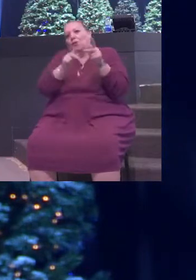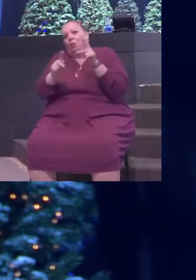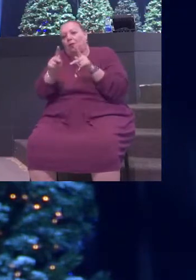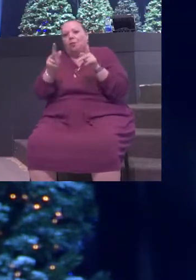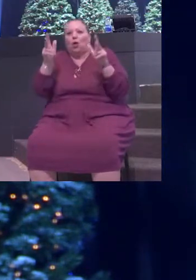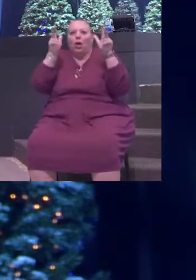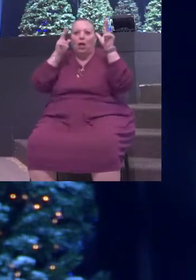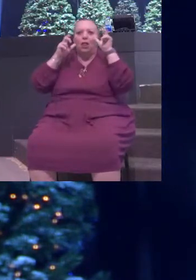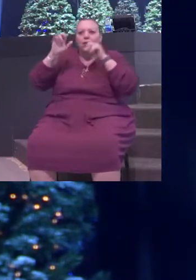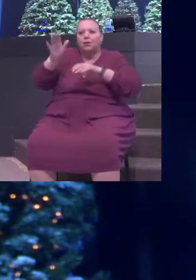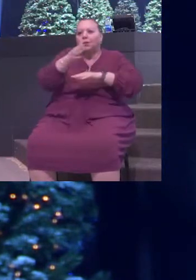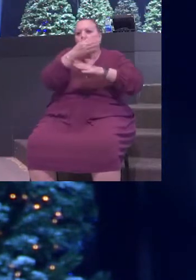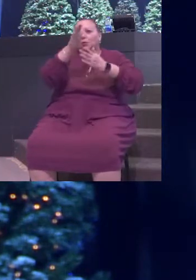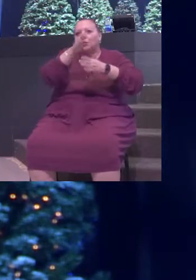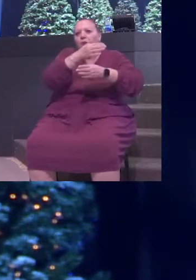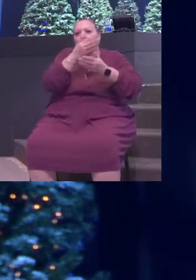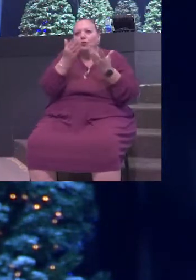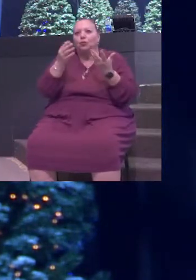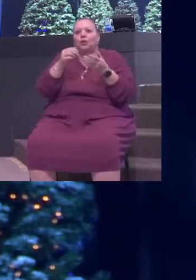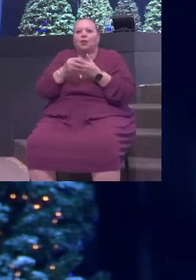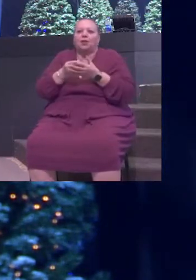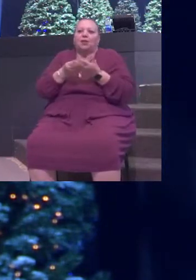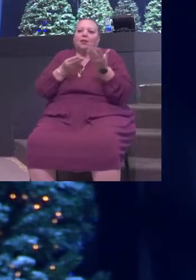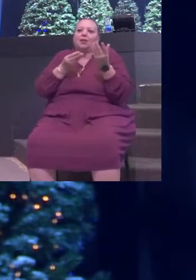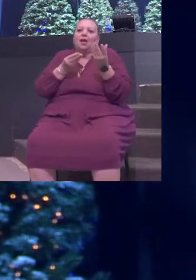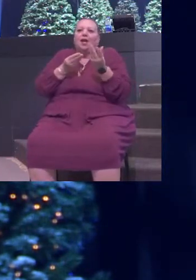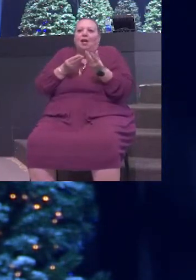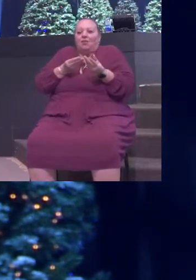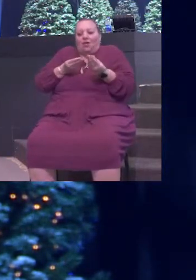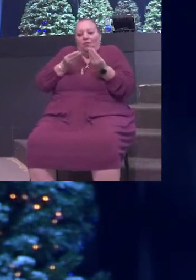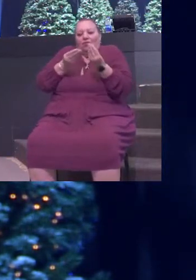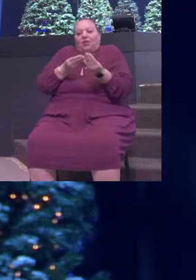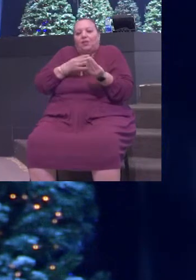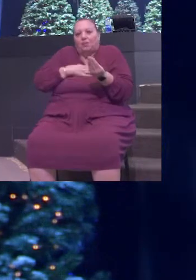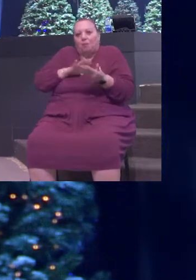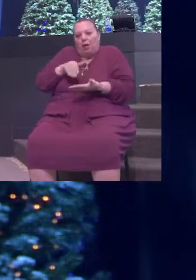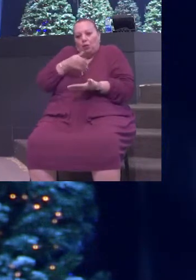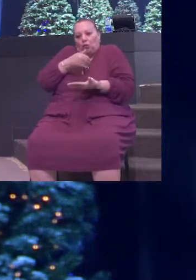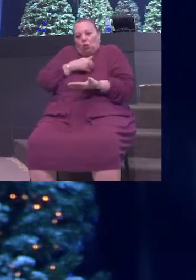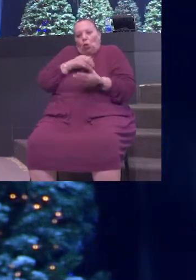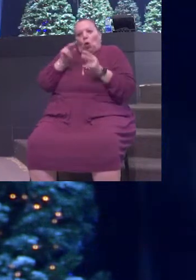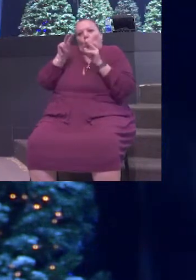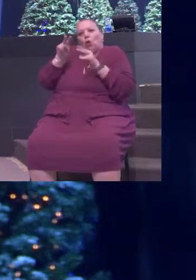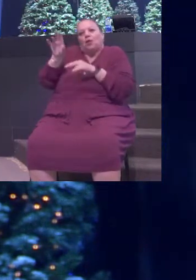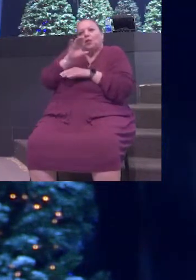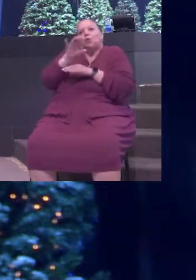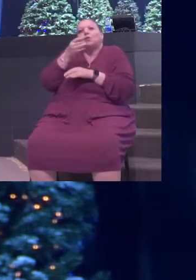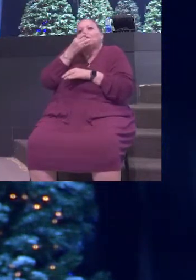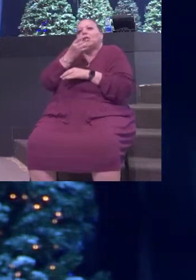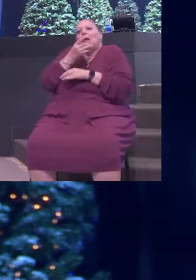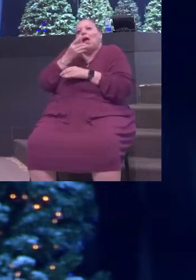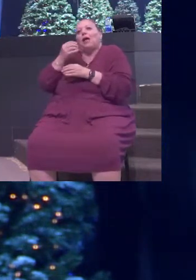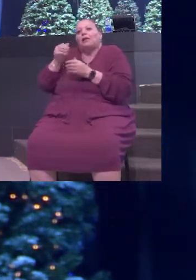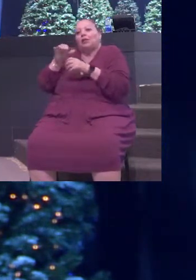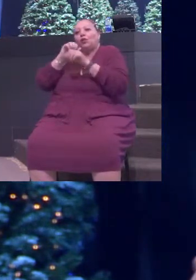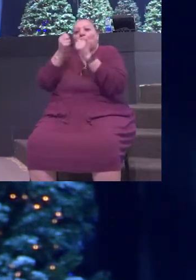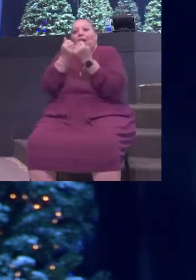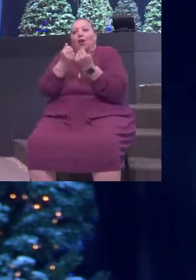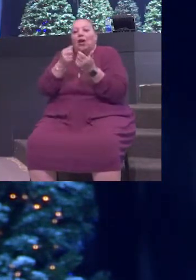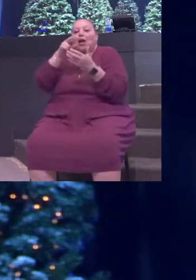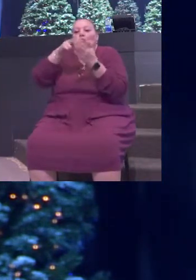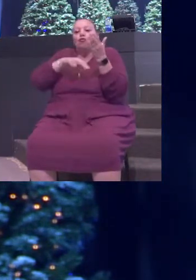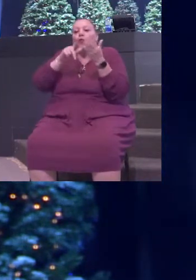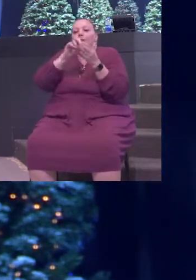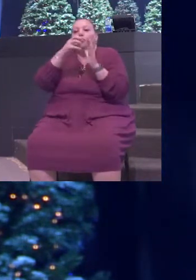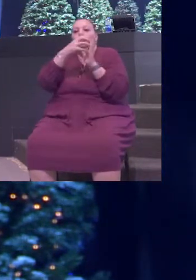Listen to Christmas music. It feeds my soul. Go look at the Christmas lights in neighborhood. Read Luke